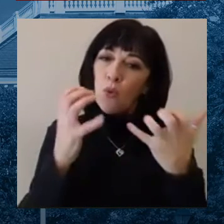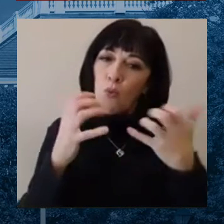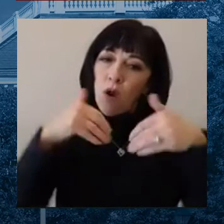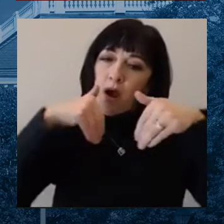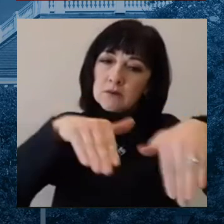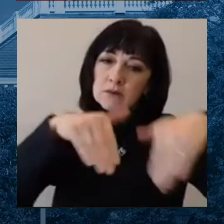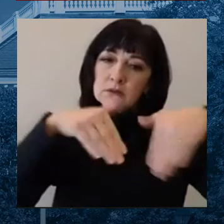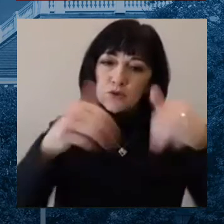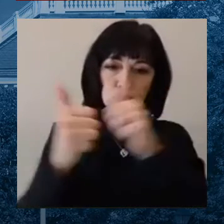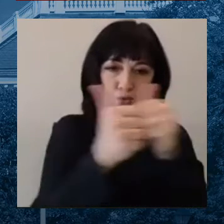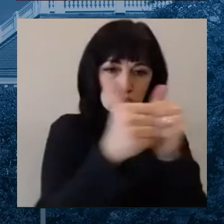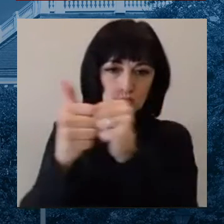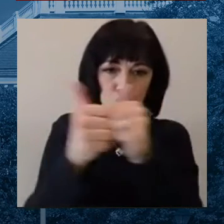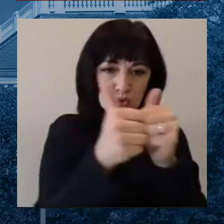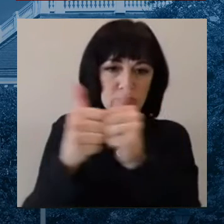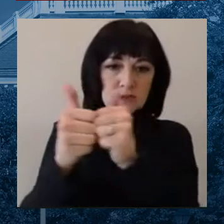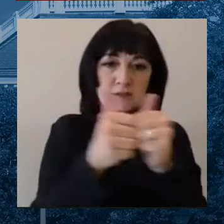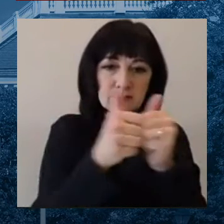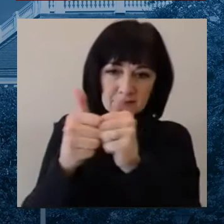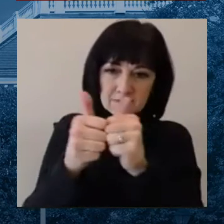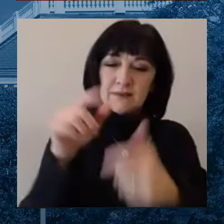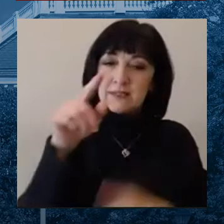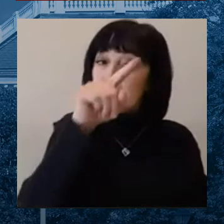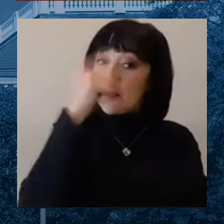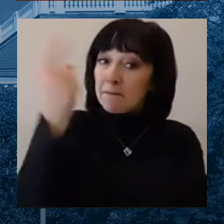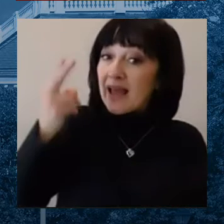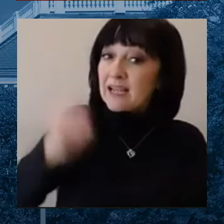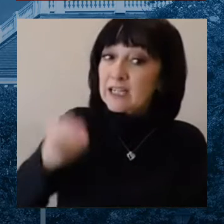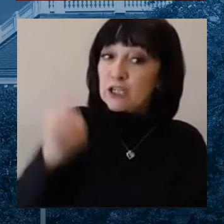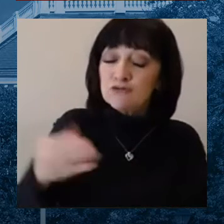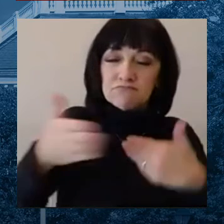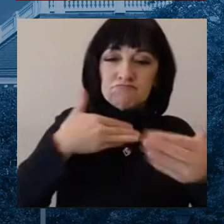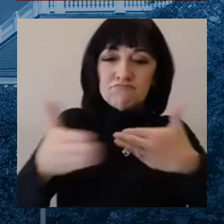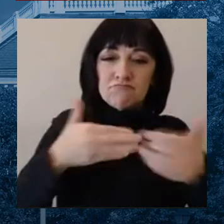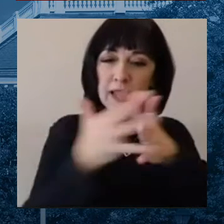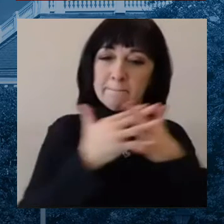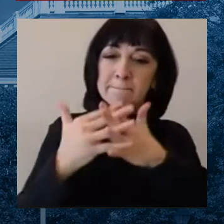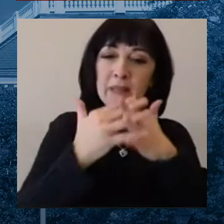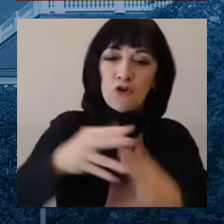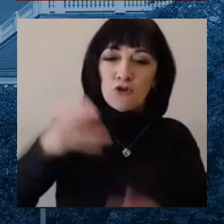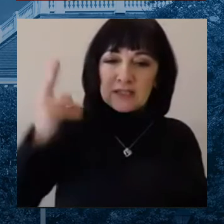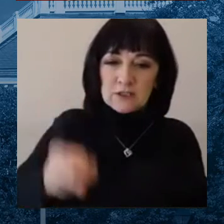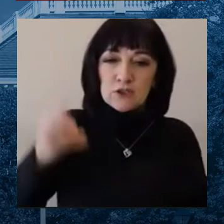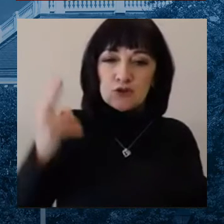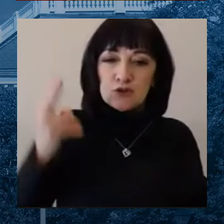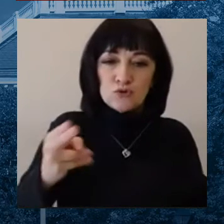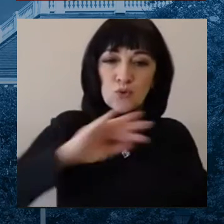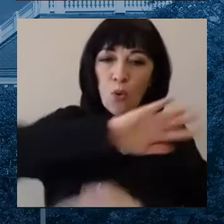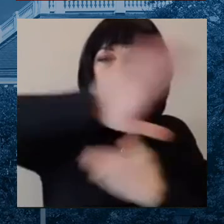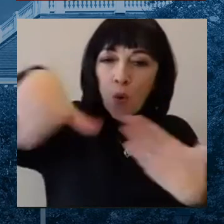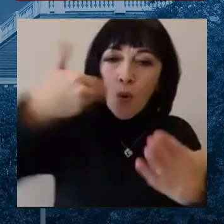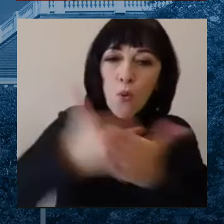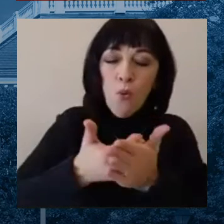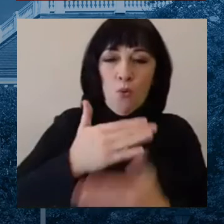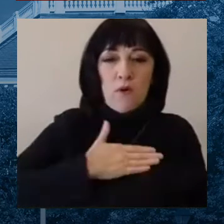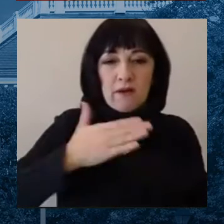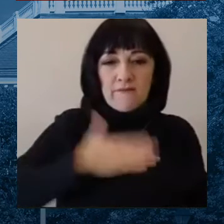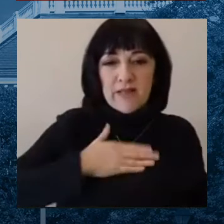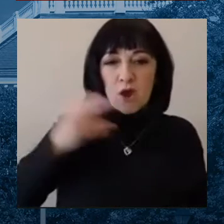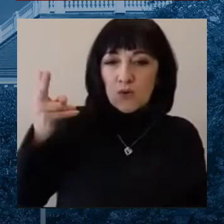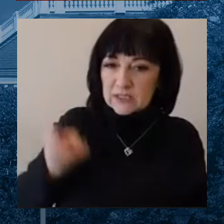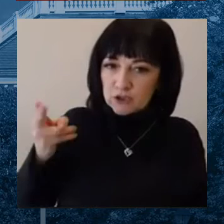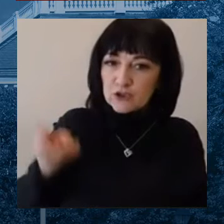King said, Black history is American history, and it's all of our history. God bless